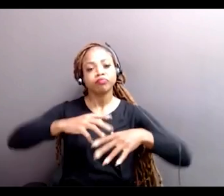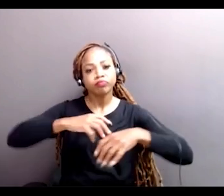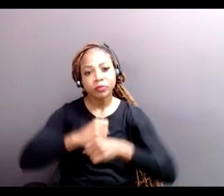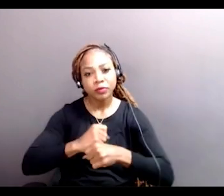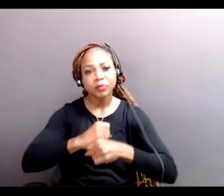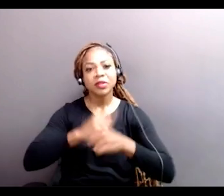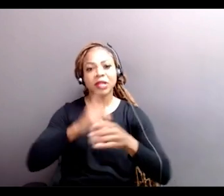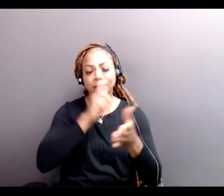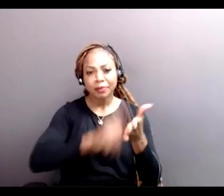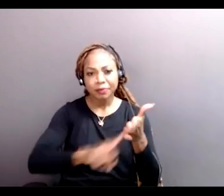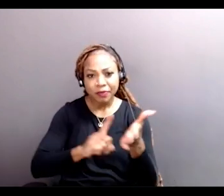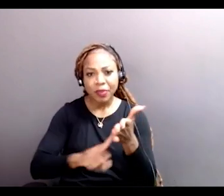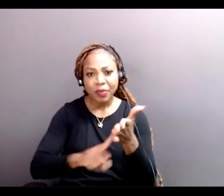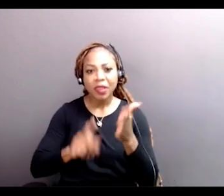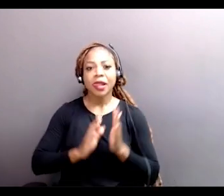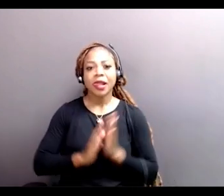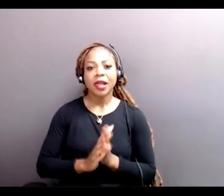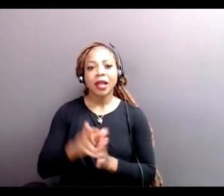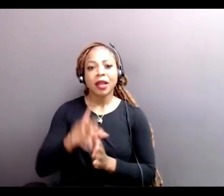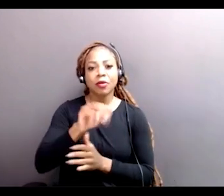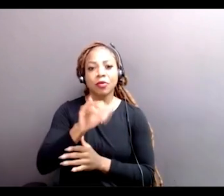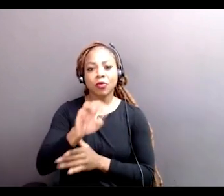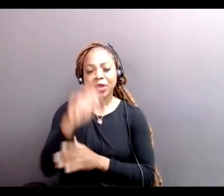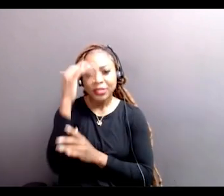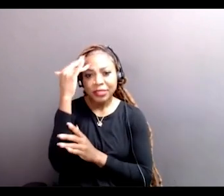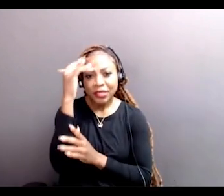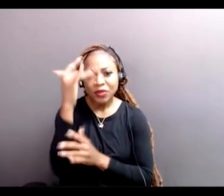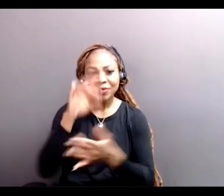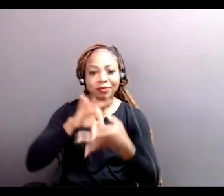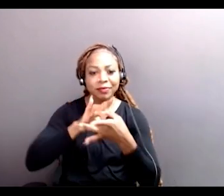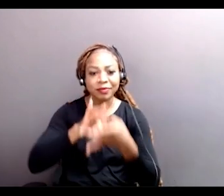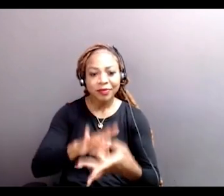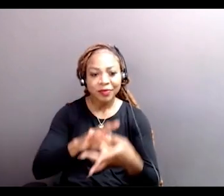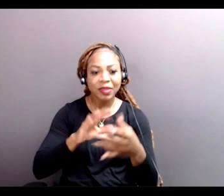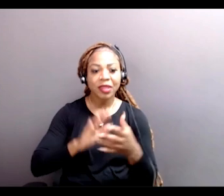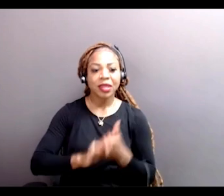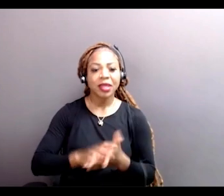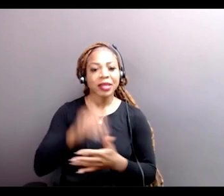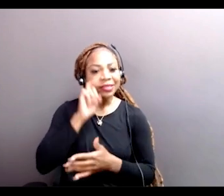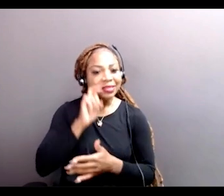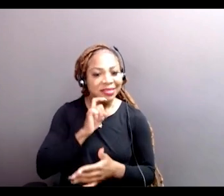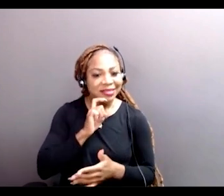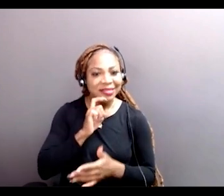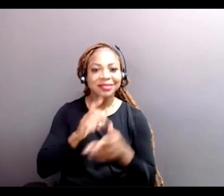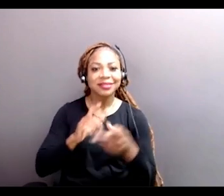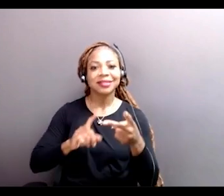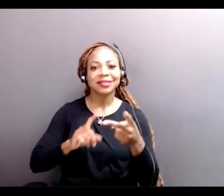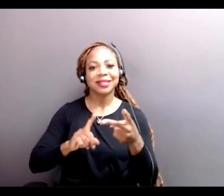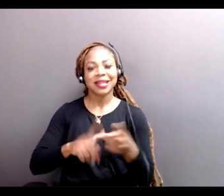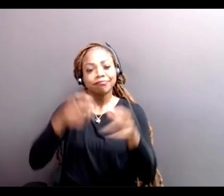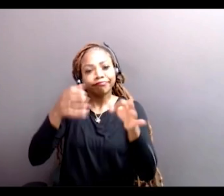explore critical race theory and intersectionality as it pertains to structural and social determinants